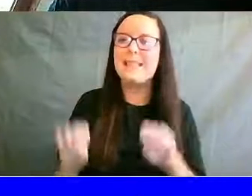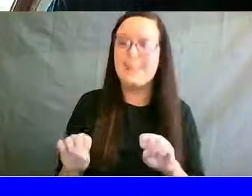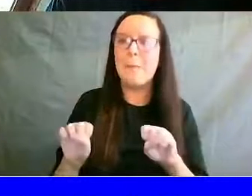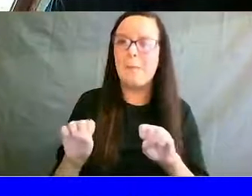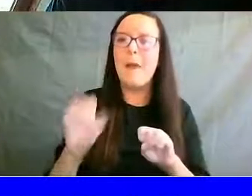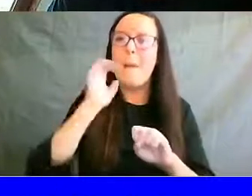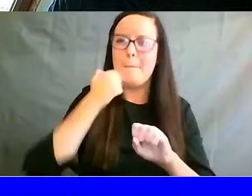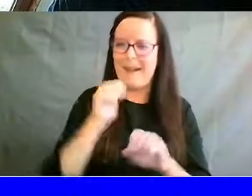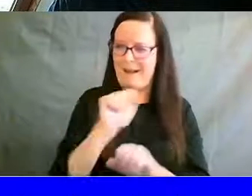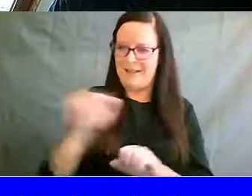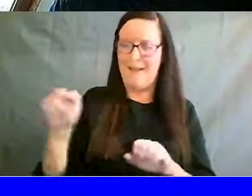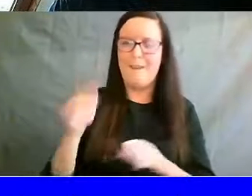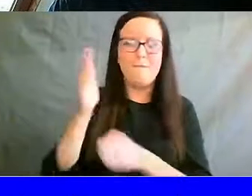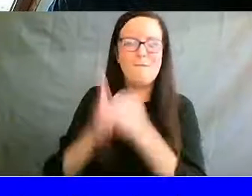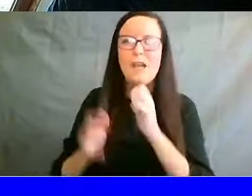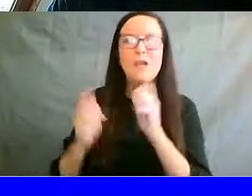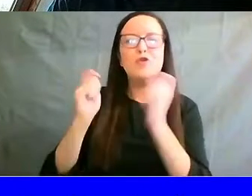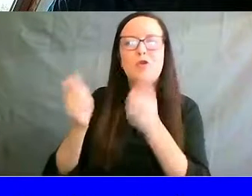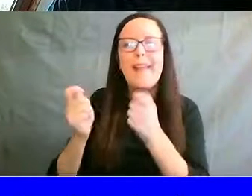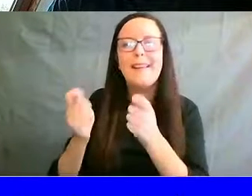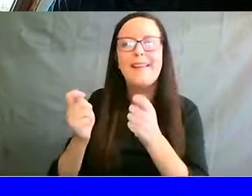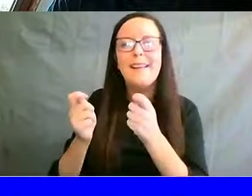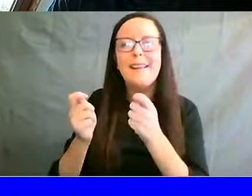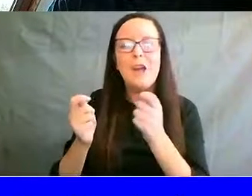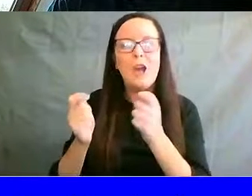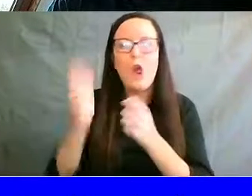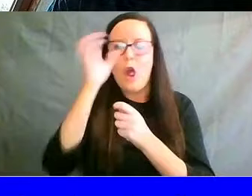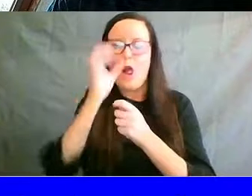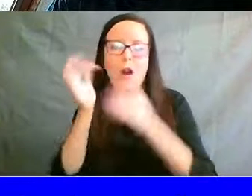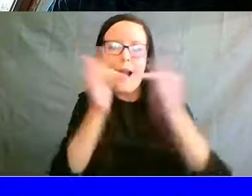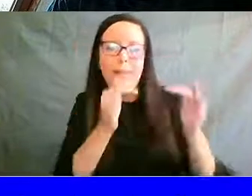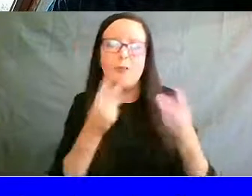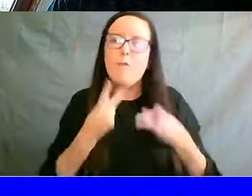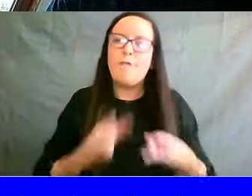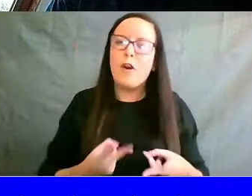vulnerable defendants. Now, they